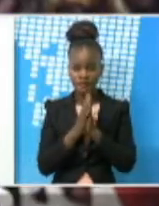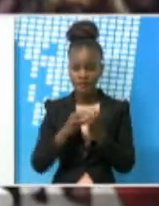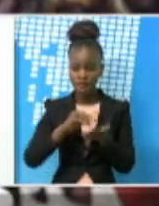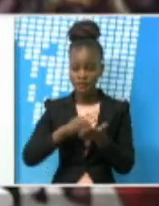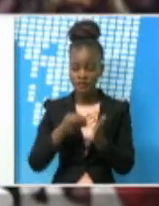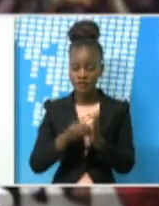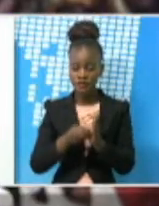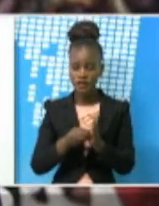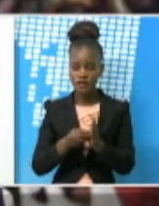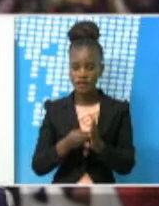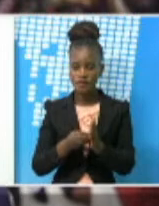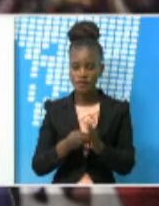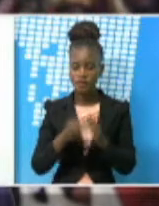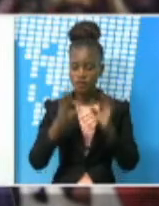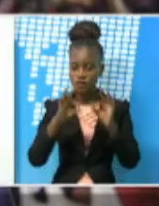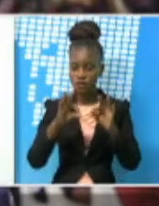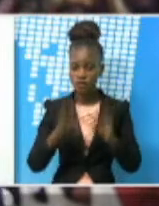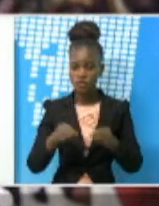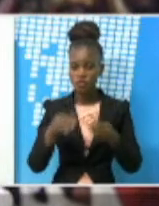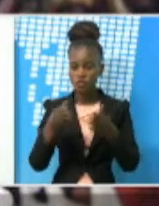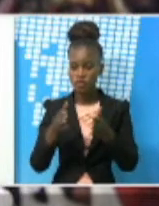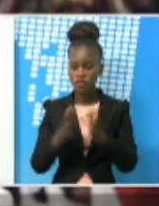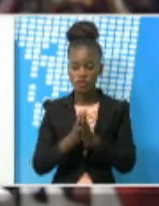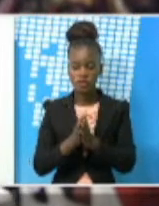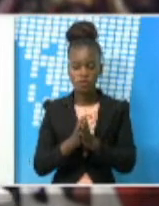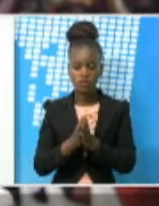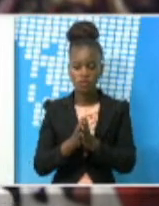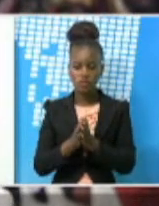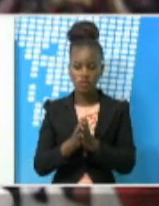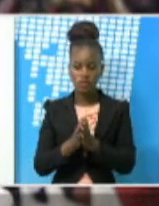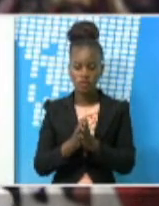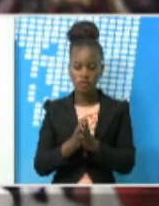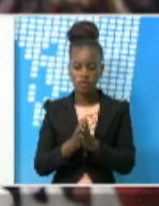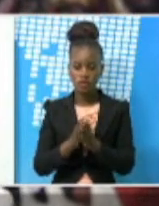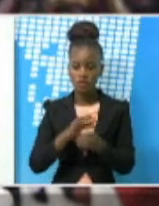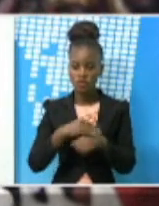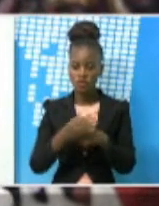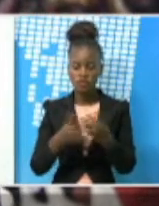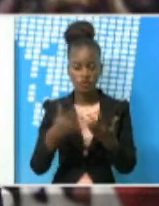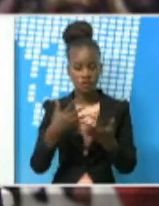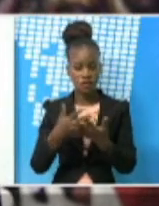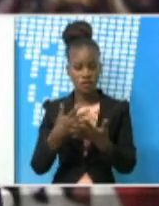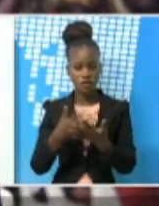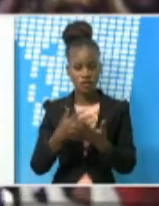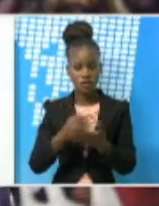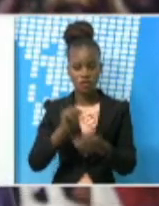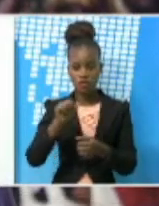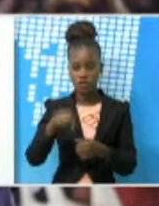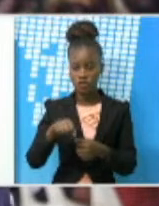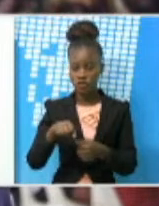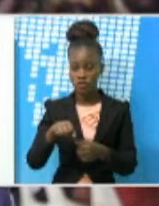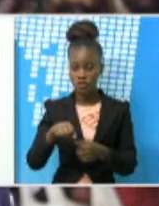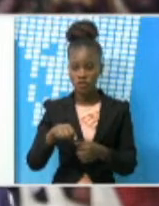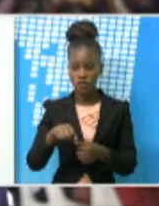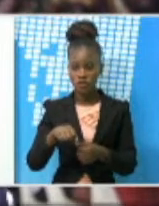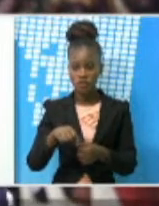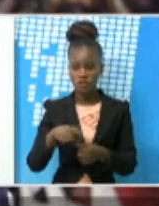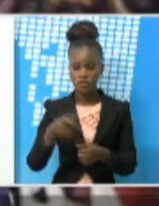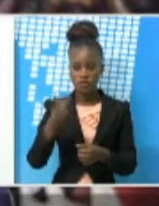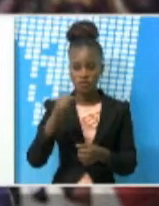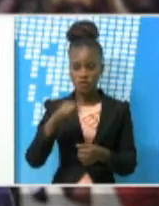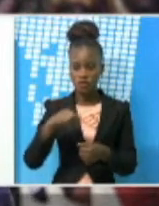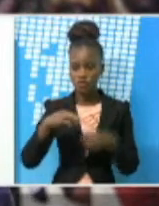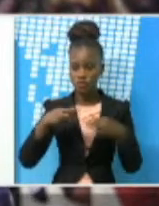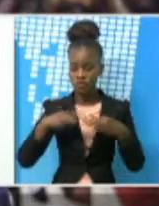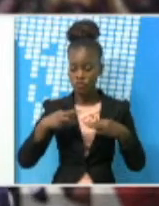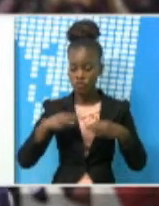Vast materials. You can see they are making baskets. They are making some of these clothes, which